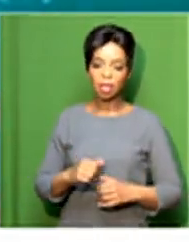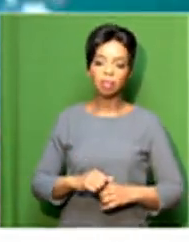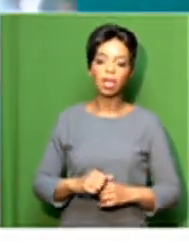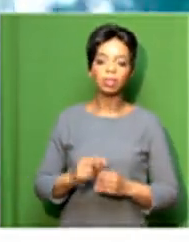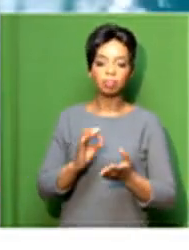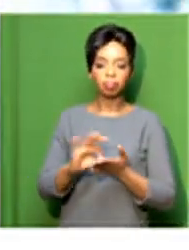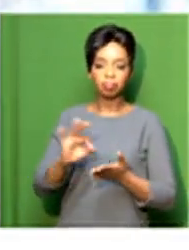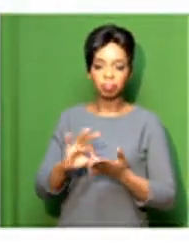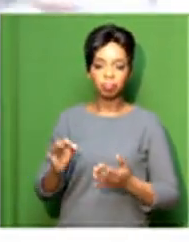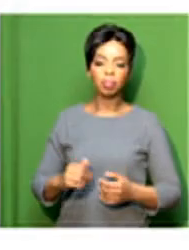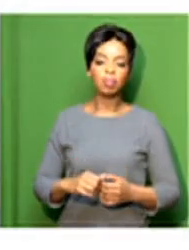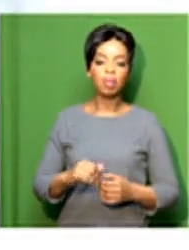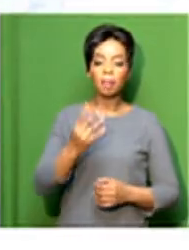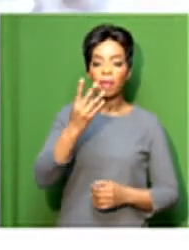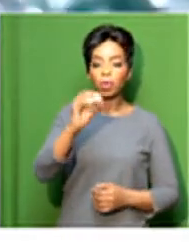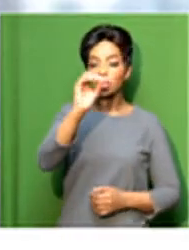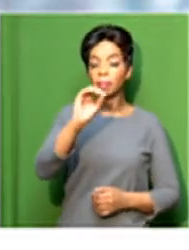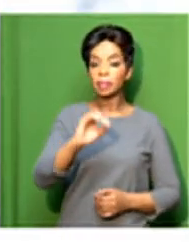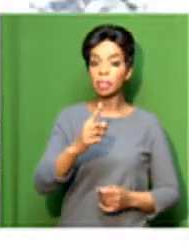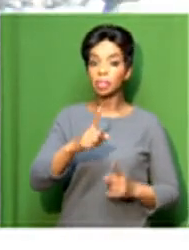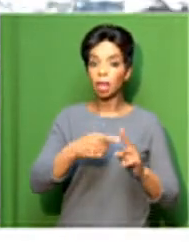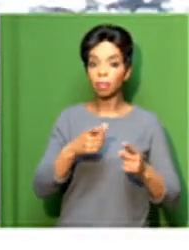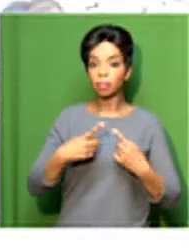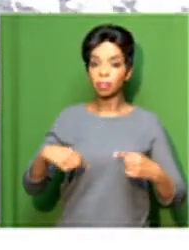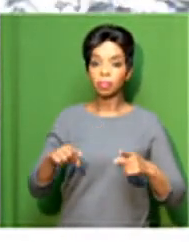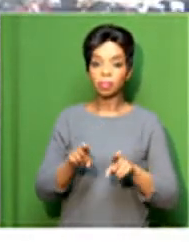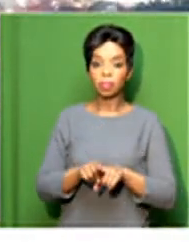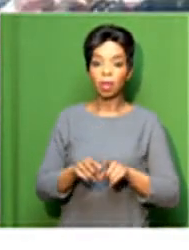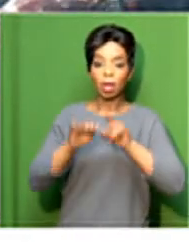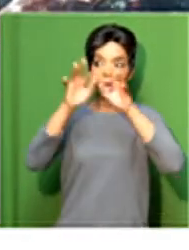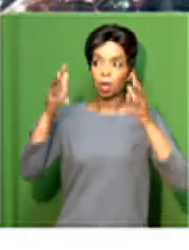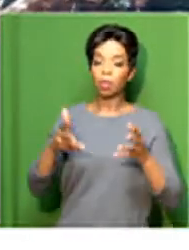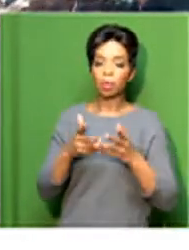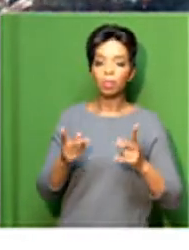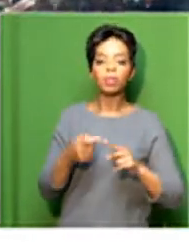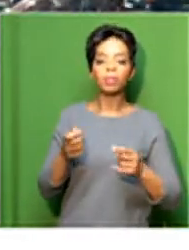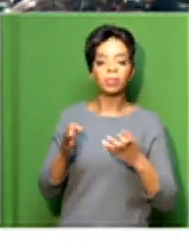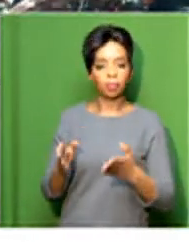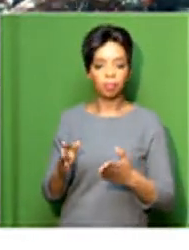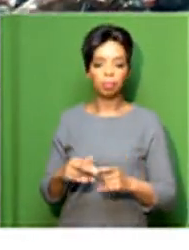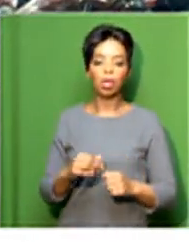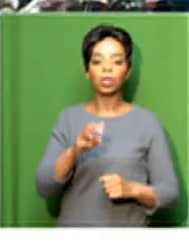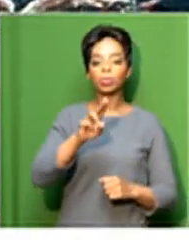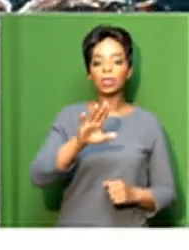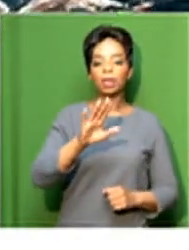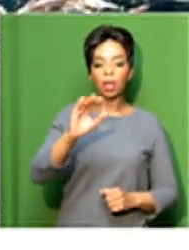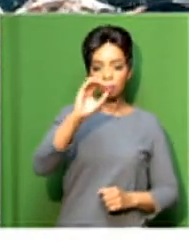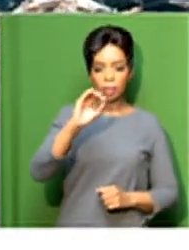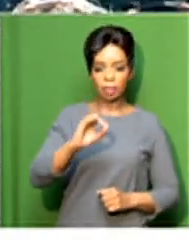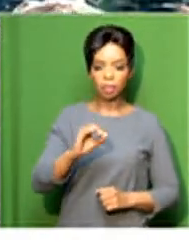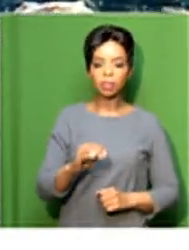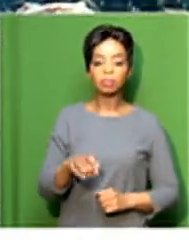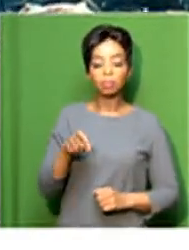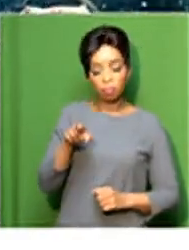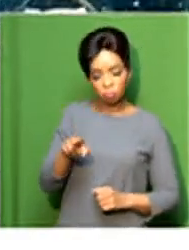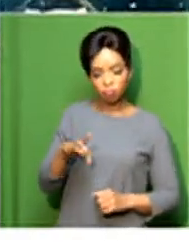is that 40% of our world's kelp forests are currently in decline. 25% of our global coastlines are covered by kelp